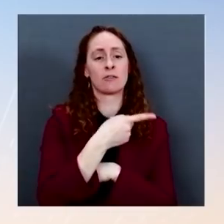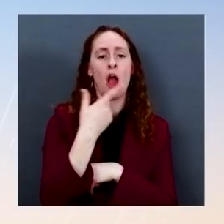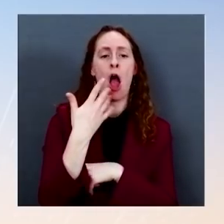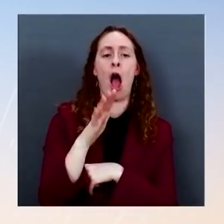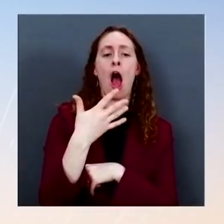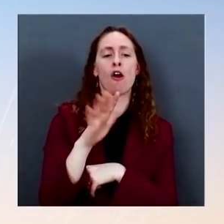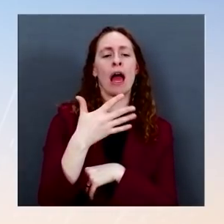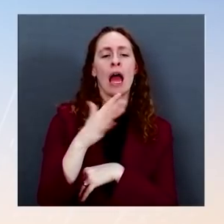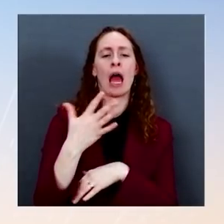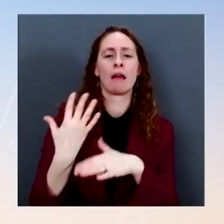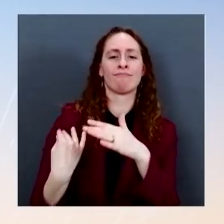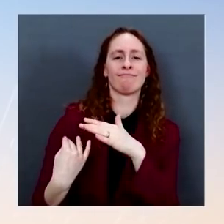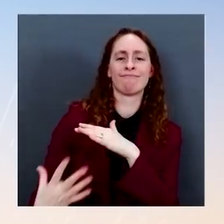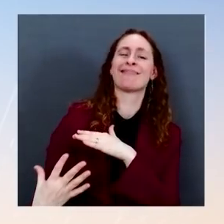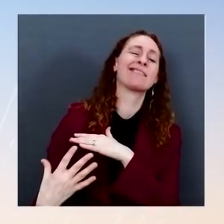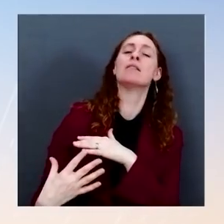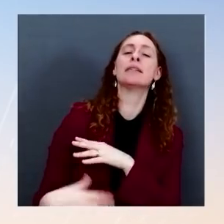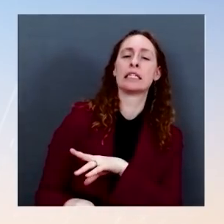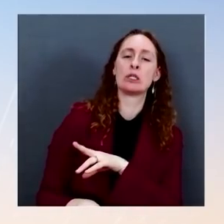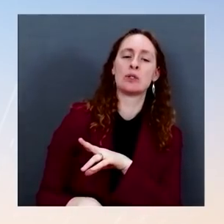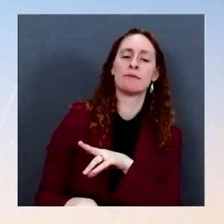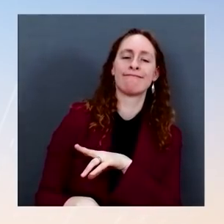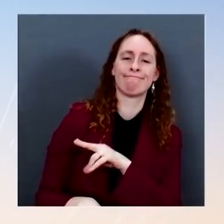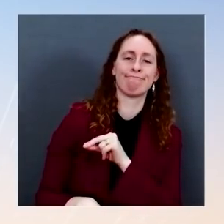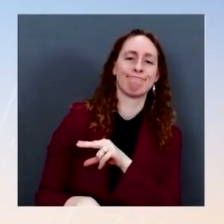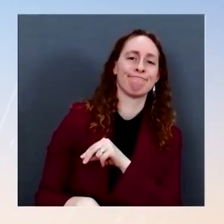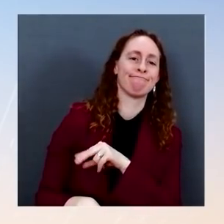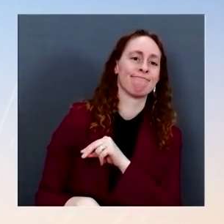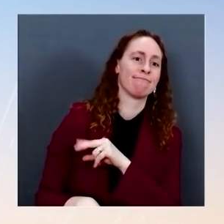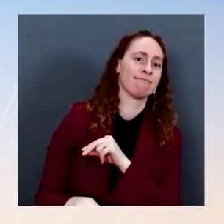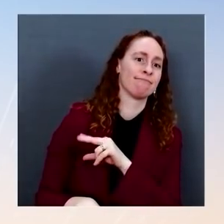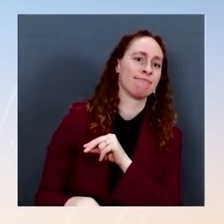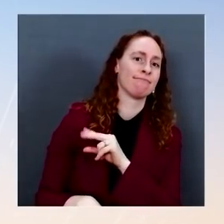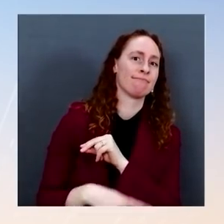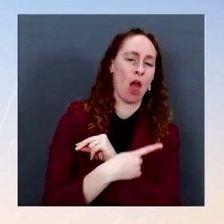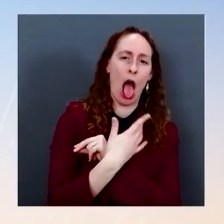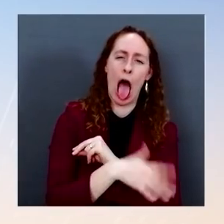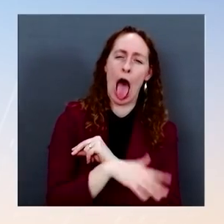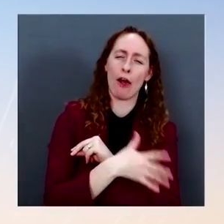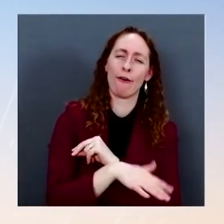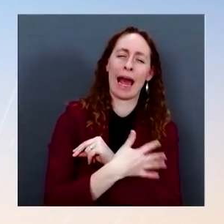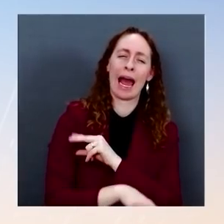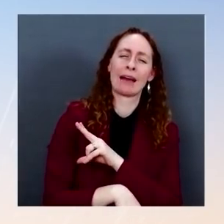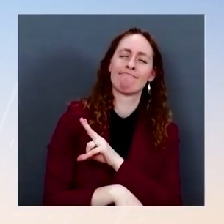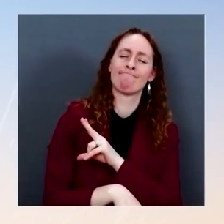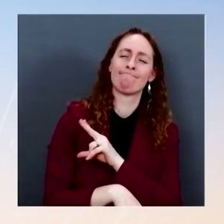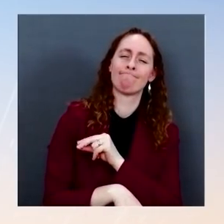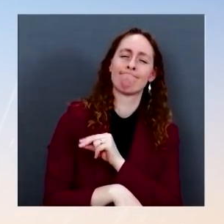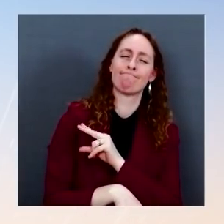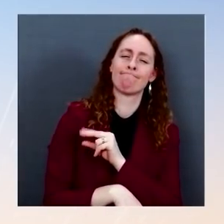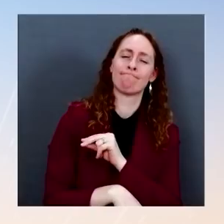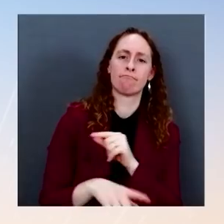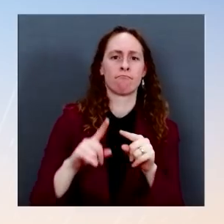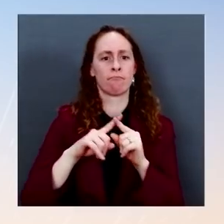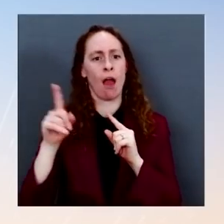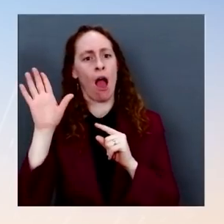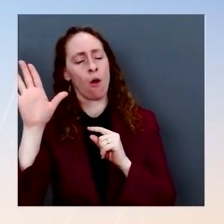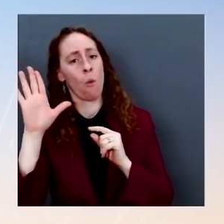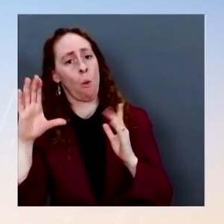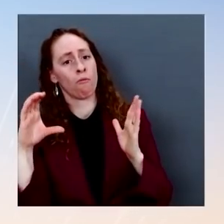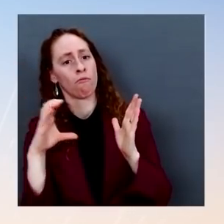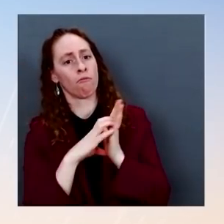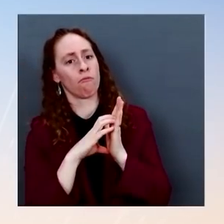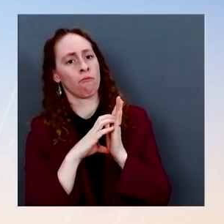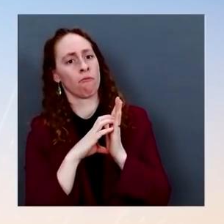surprise in terms of the statement that he made on Fox News yesterday. Why were you so surprised? Well, I think, as